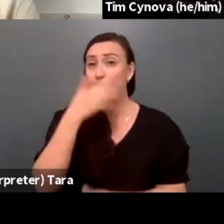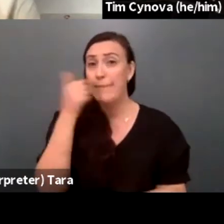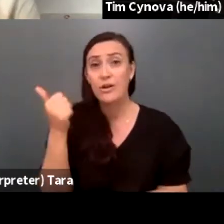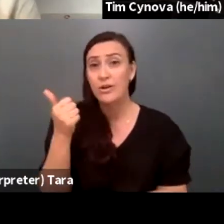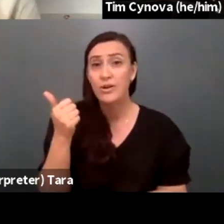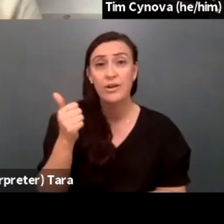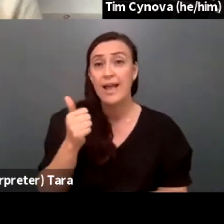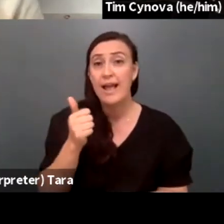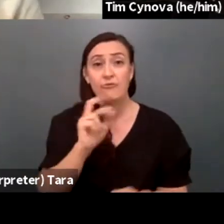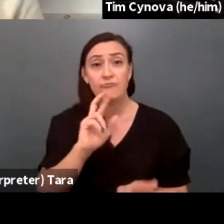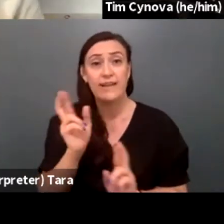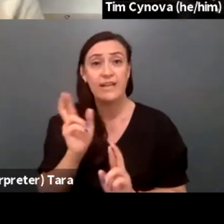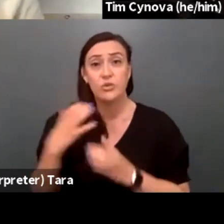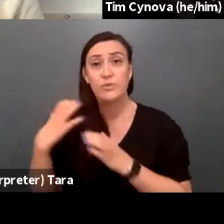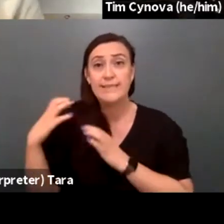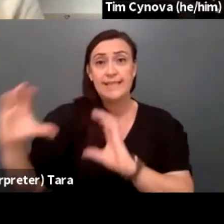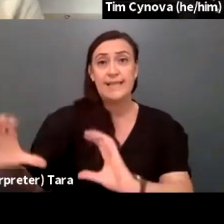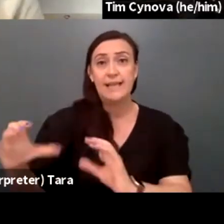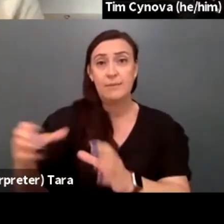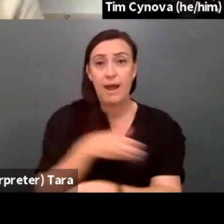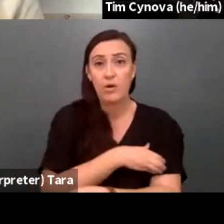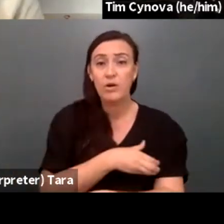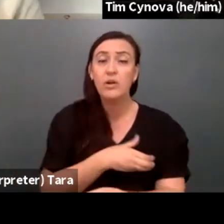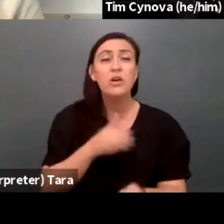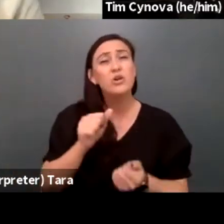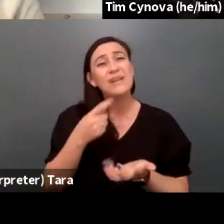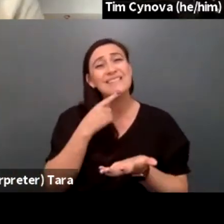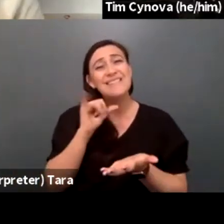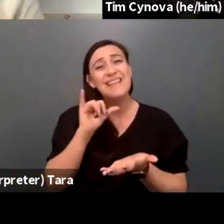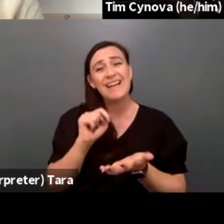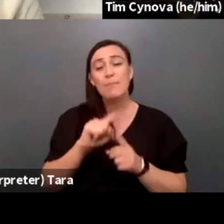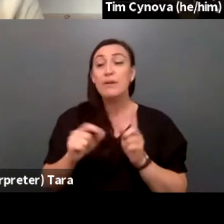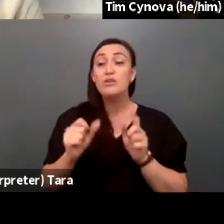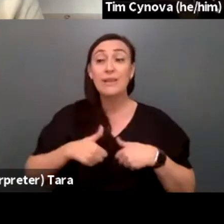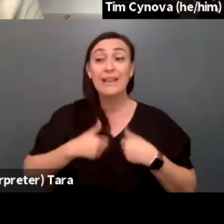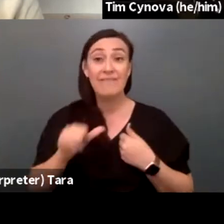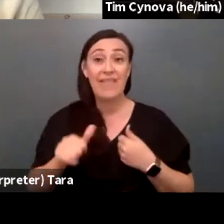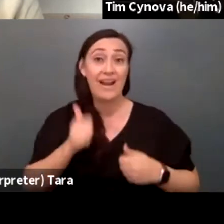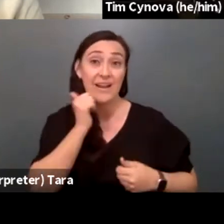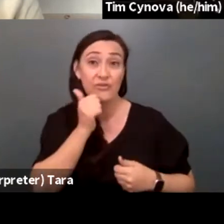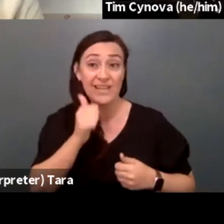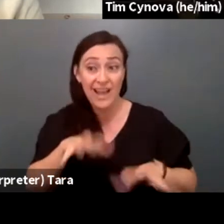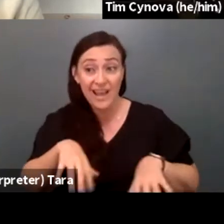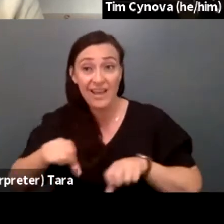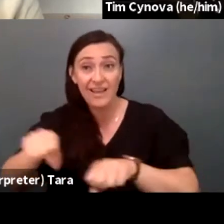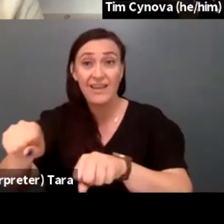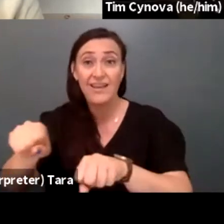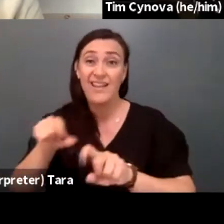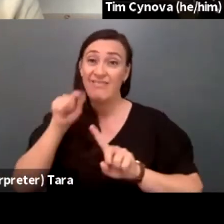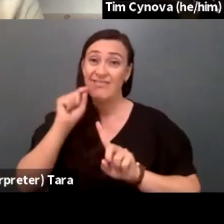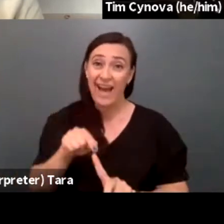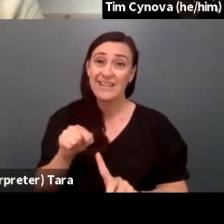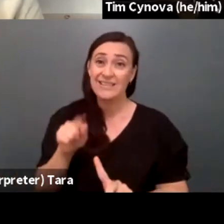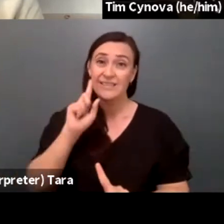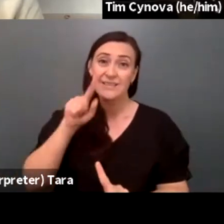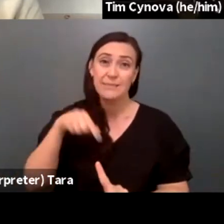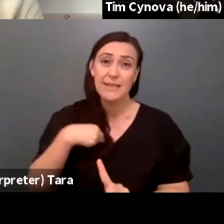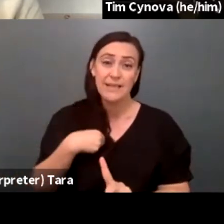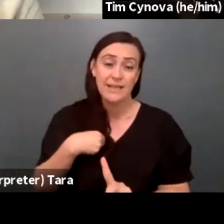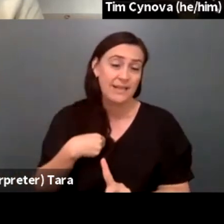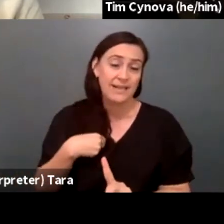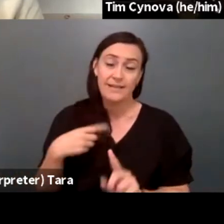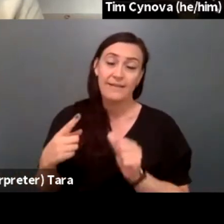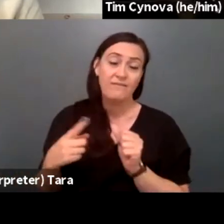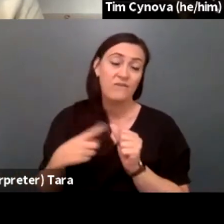see power. It's one thing to say it. It's another thing to live it every day. And like that's, to me, the